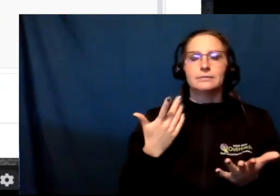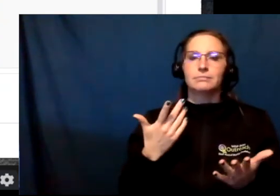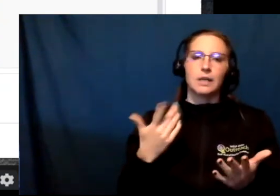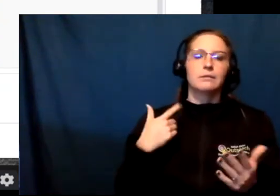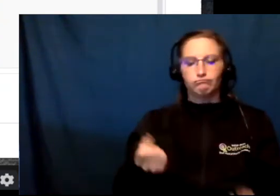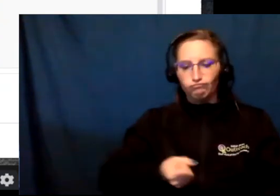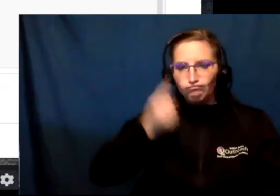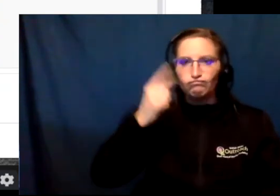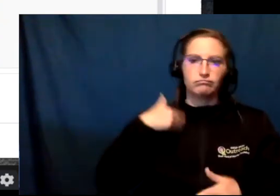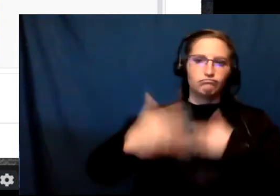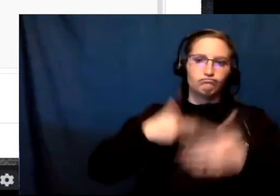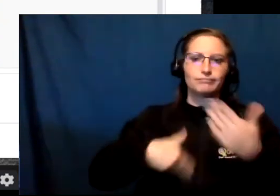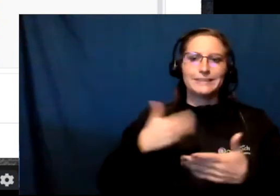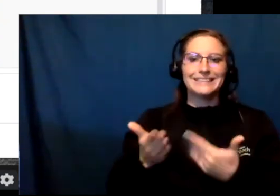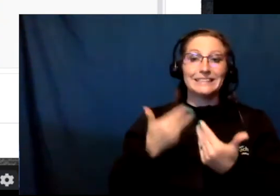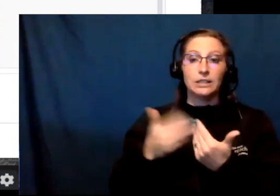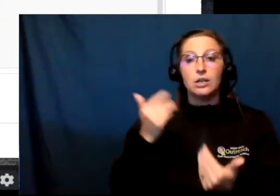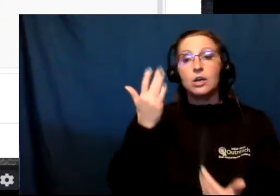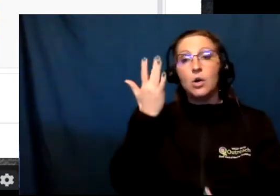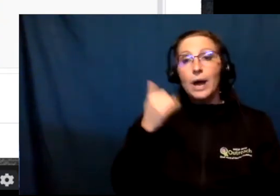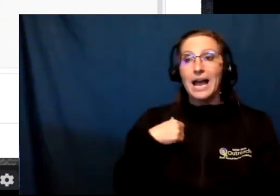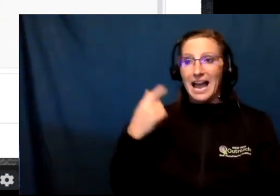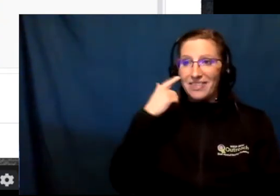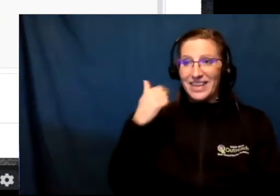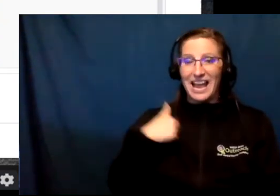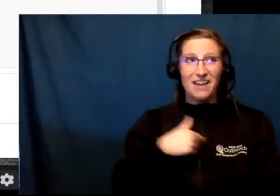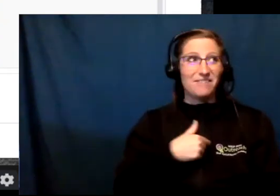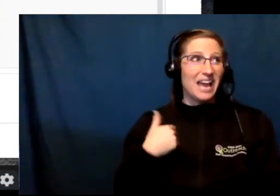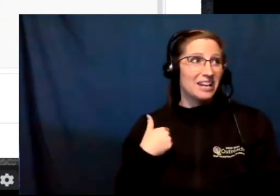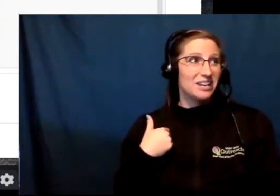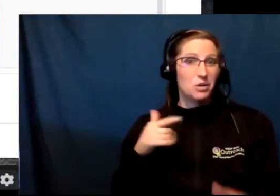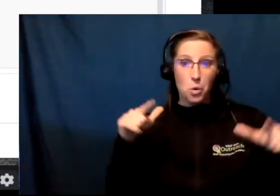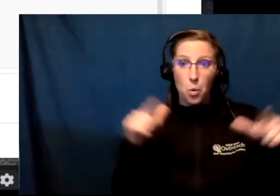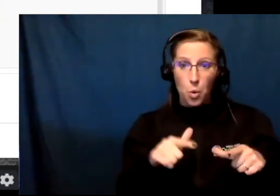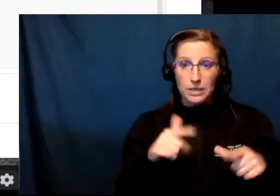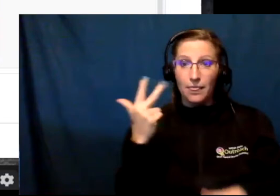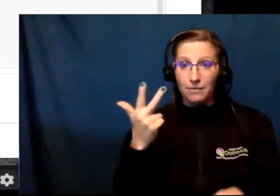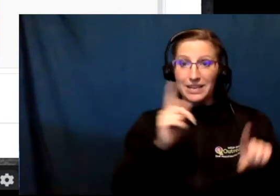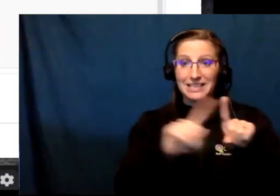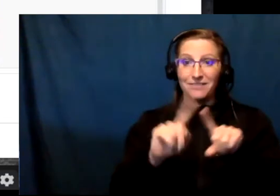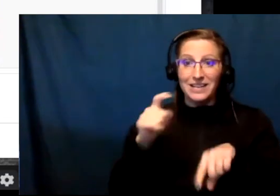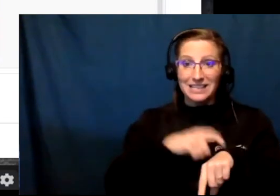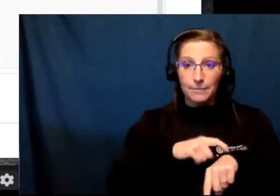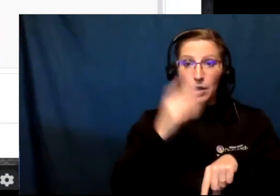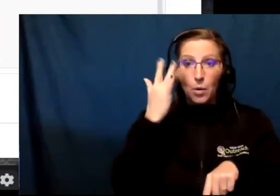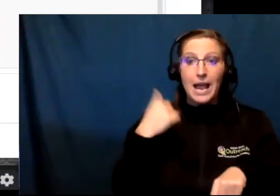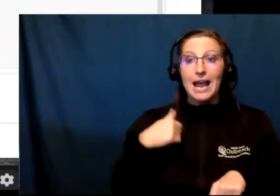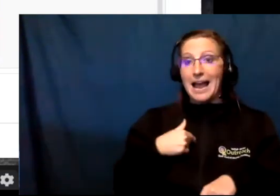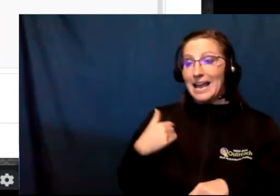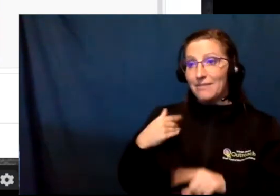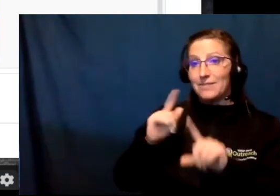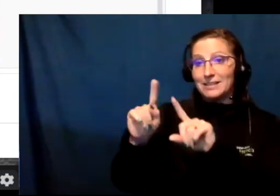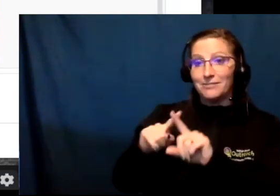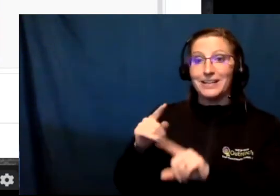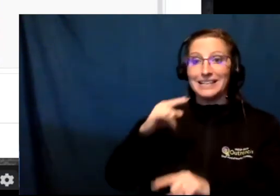nice. Because I honestly, since the beginning of the year, I think I've had to quarantine 3 different times, because I have kids in school and they've